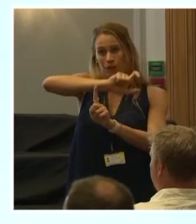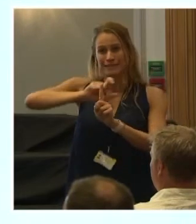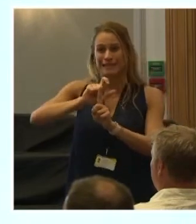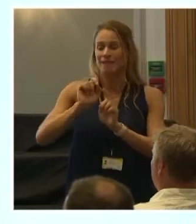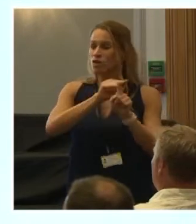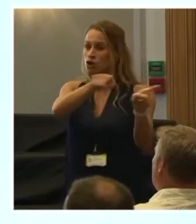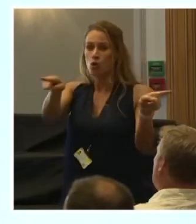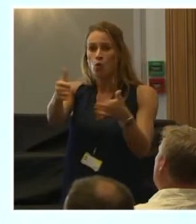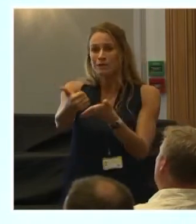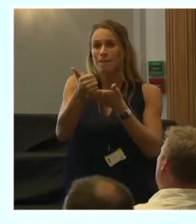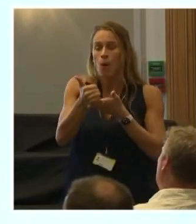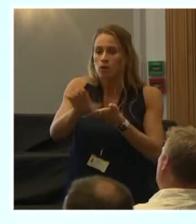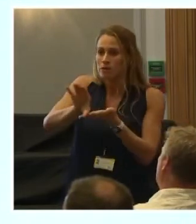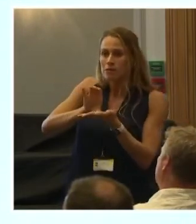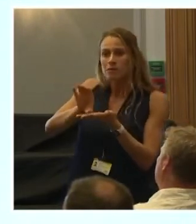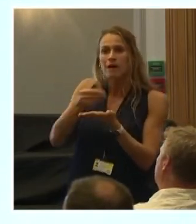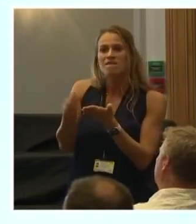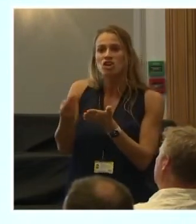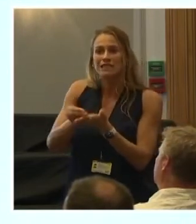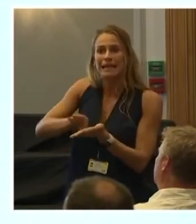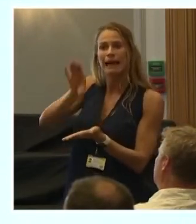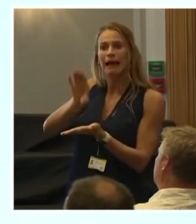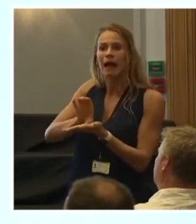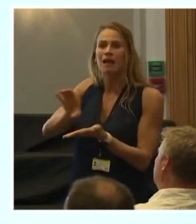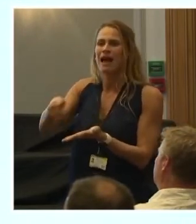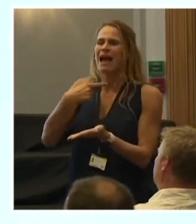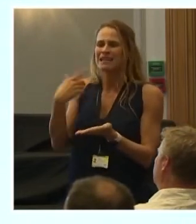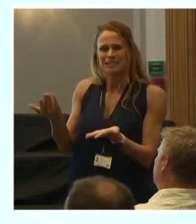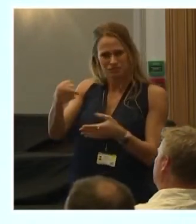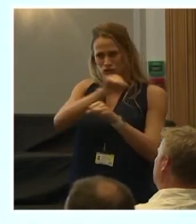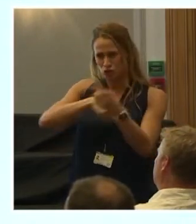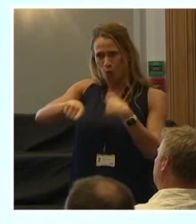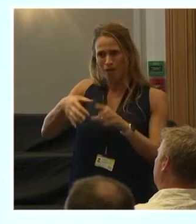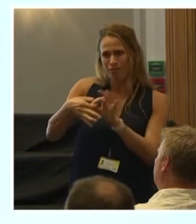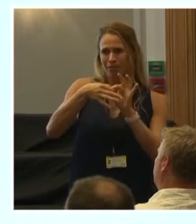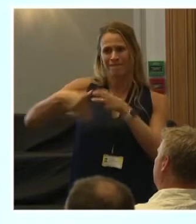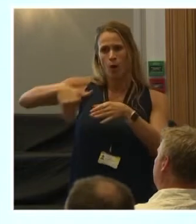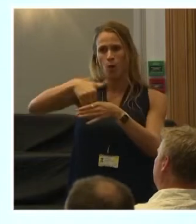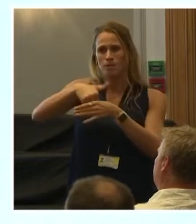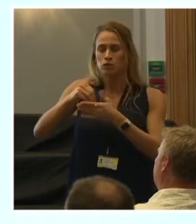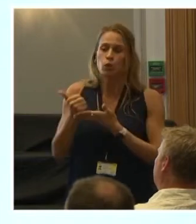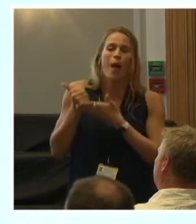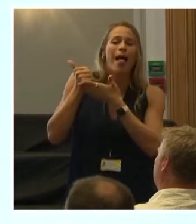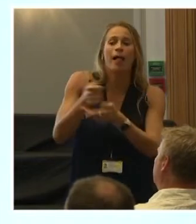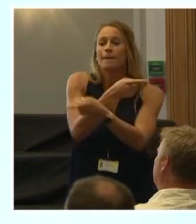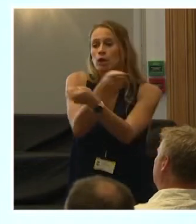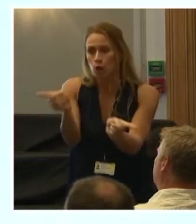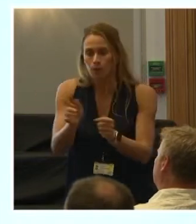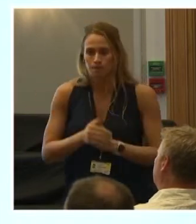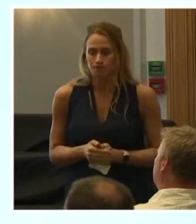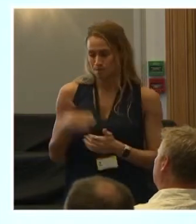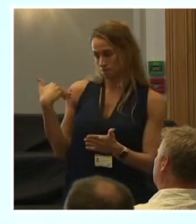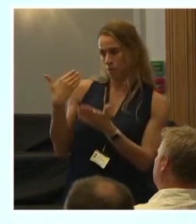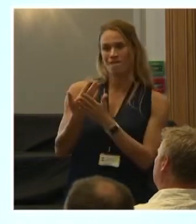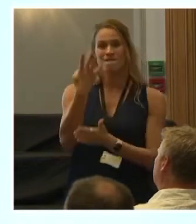fundraising, donations, involvement, and getting us to do what you want us to do. And for over 40 years, you have